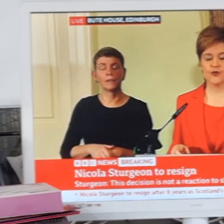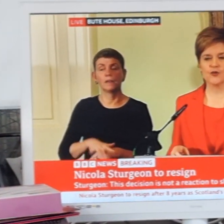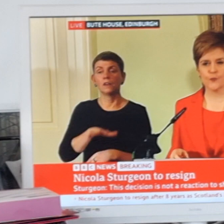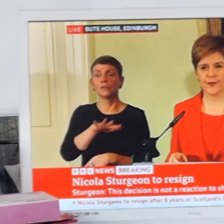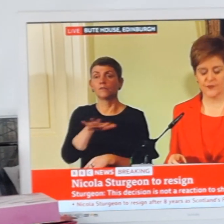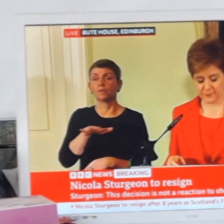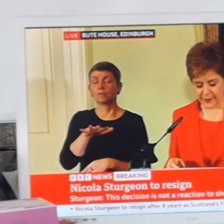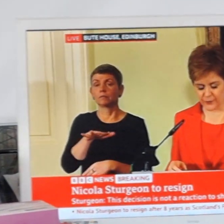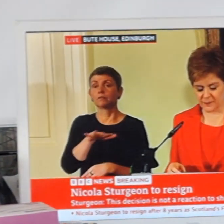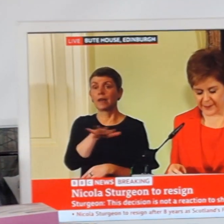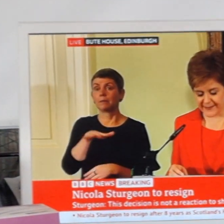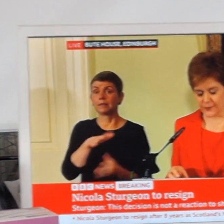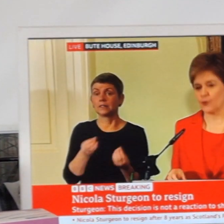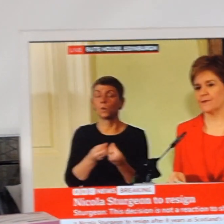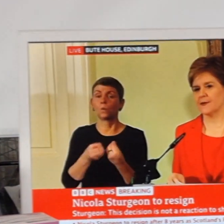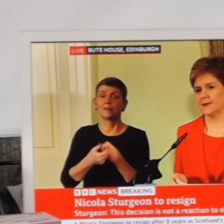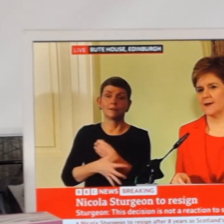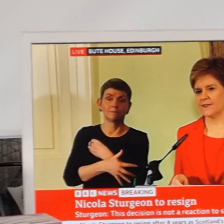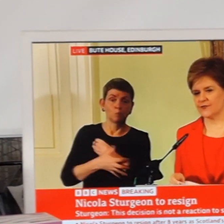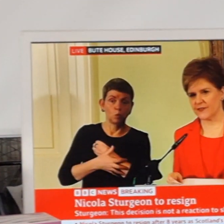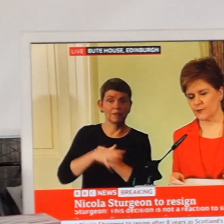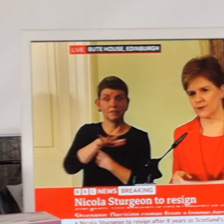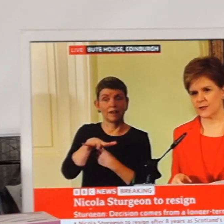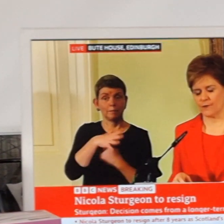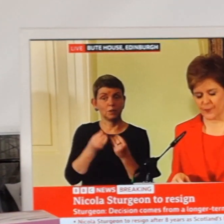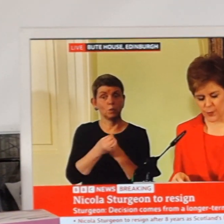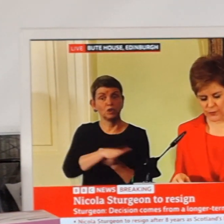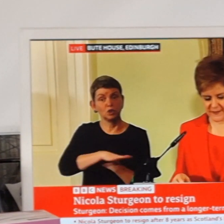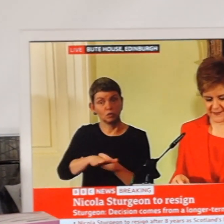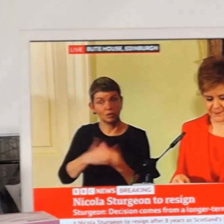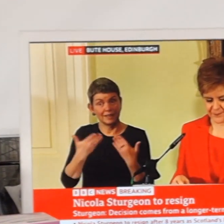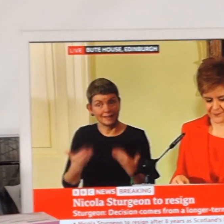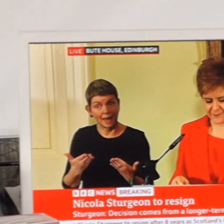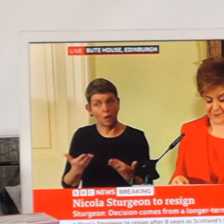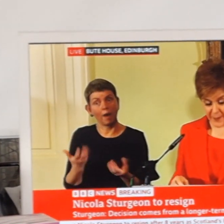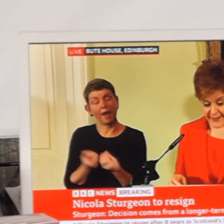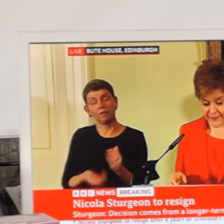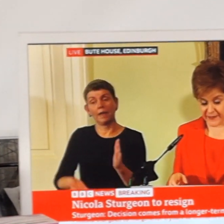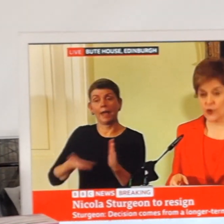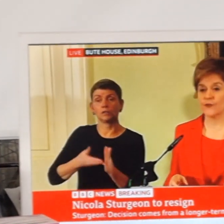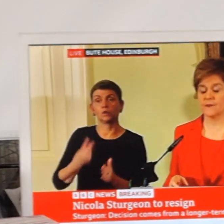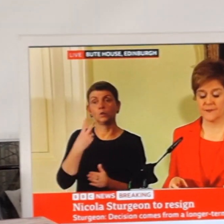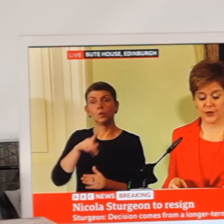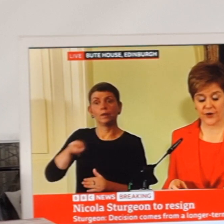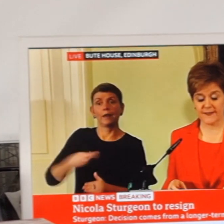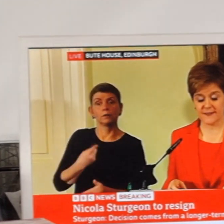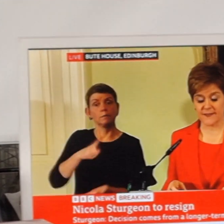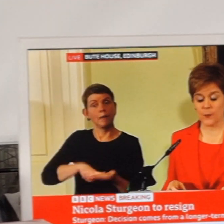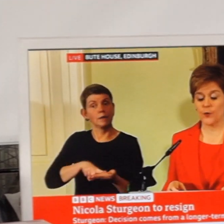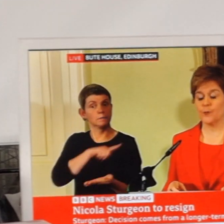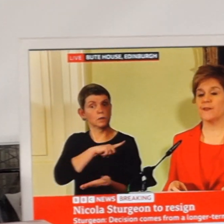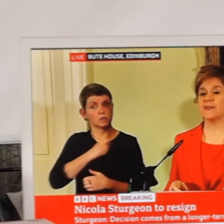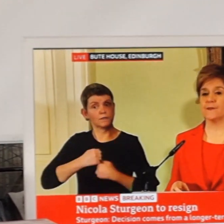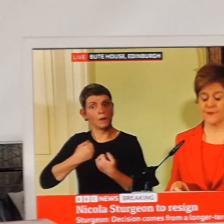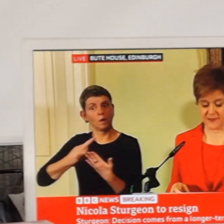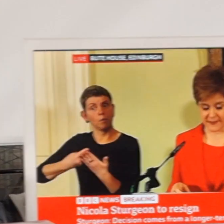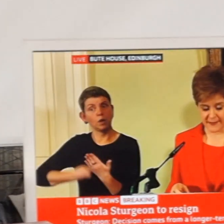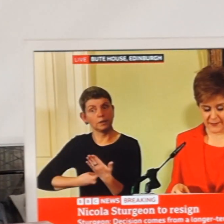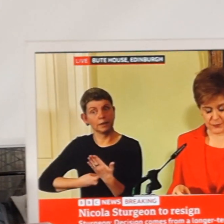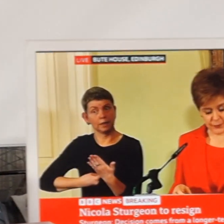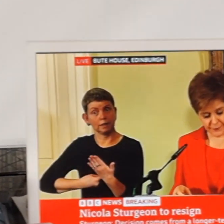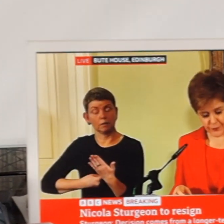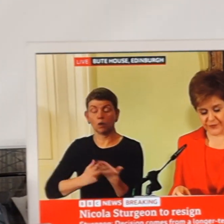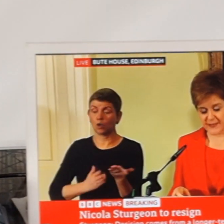are now £2,000 better off as a result of our policies. For many many in this cost of living crisis, that will be the